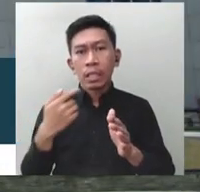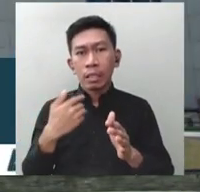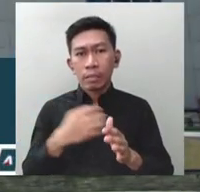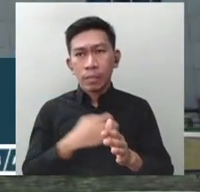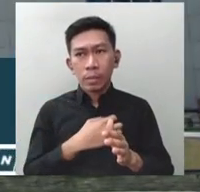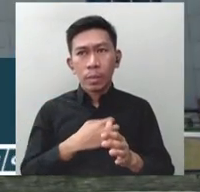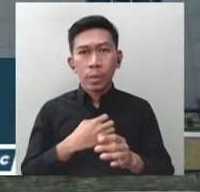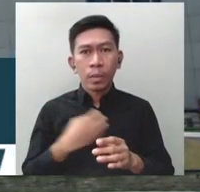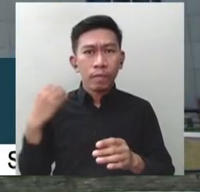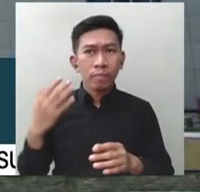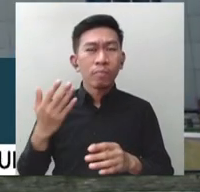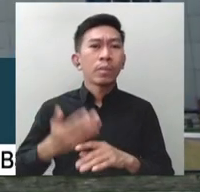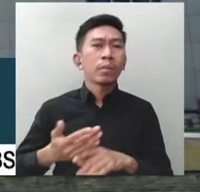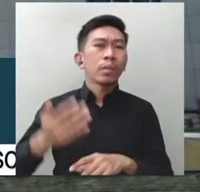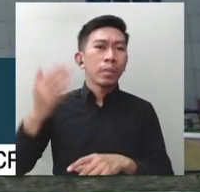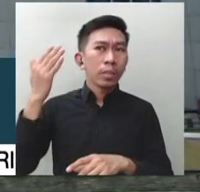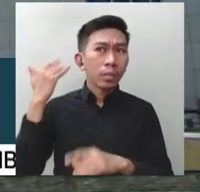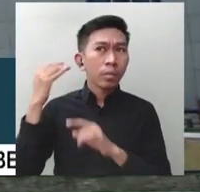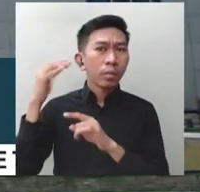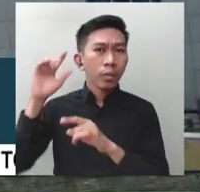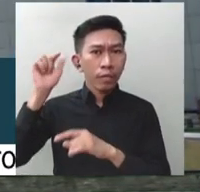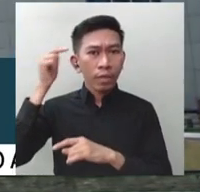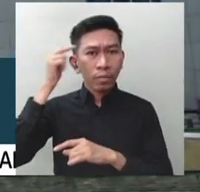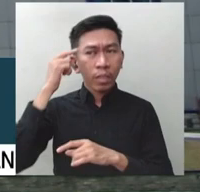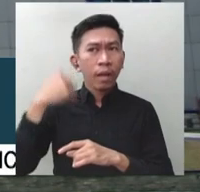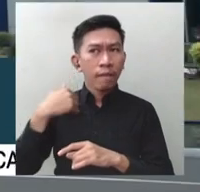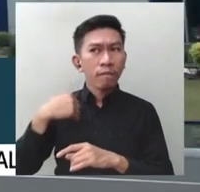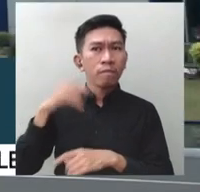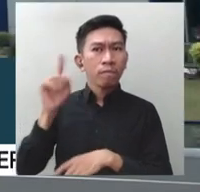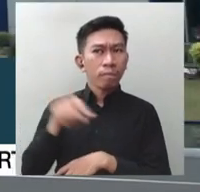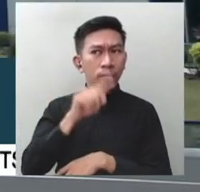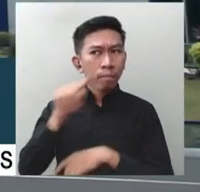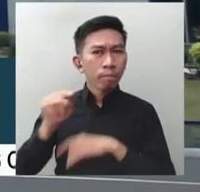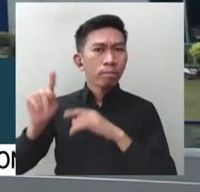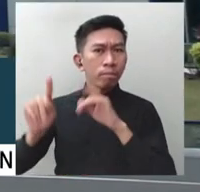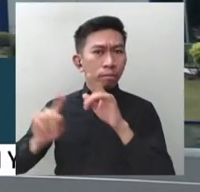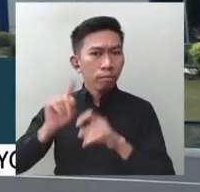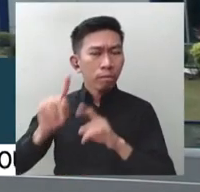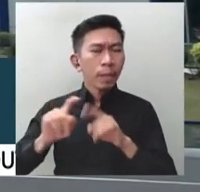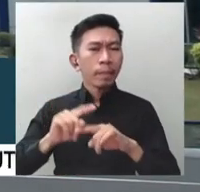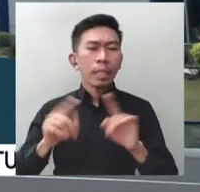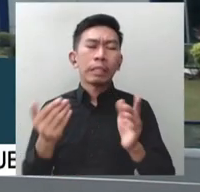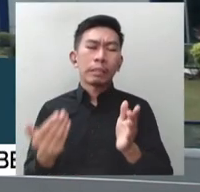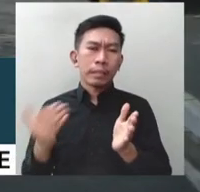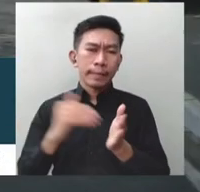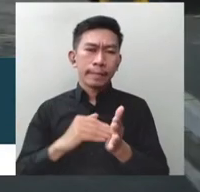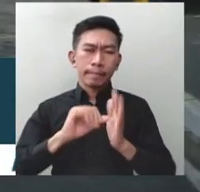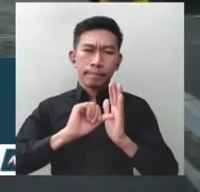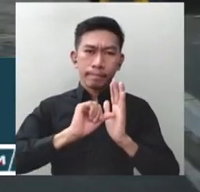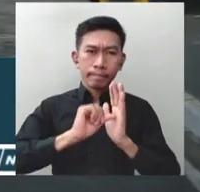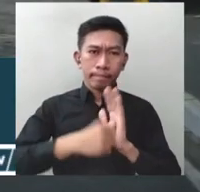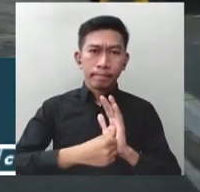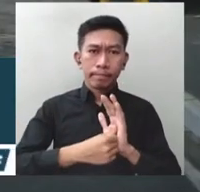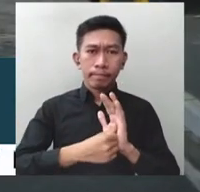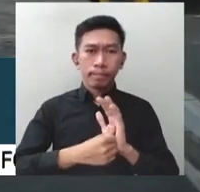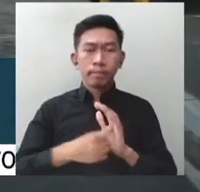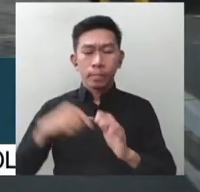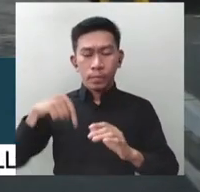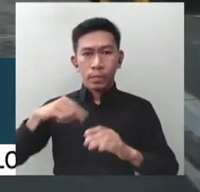previous administration were questioned. But again, we keep on telling that on the part of the PNP,